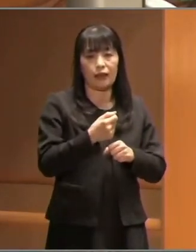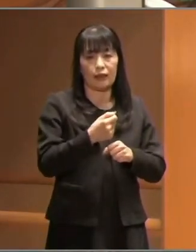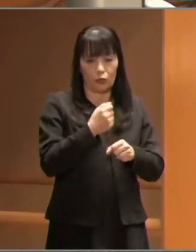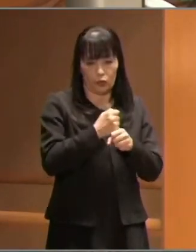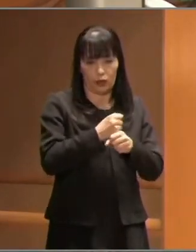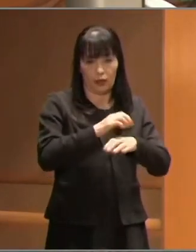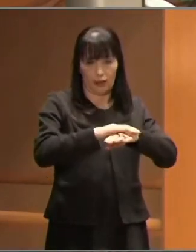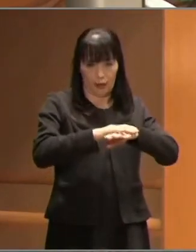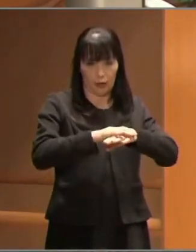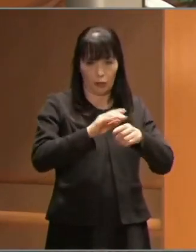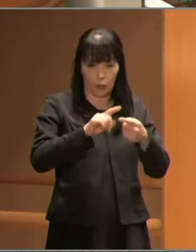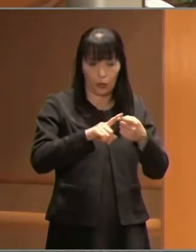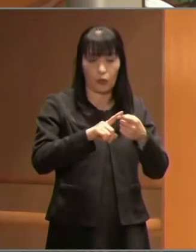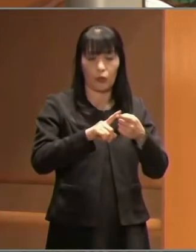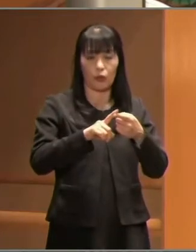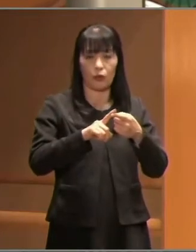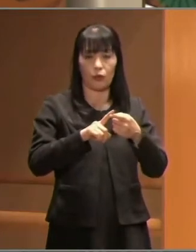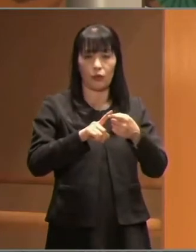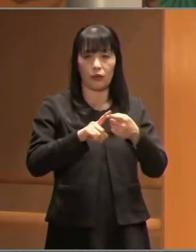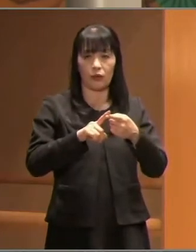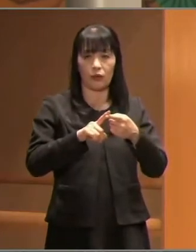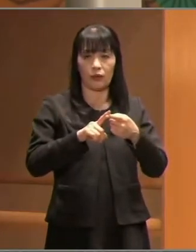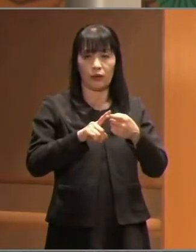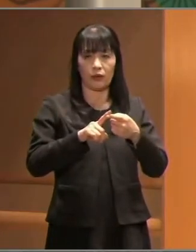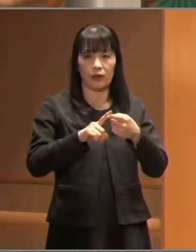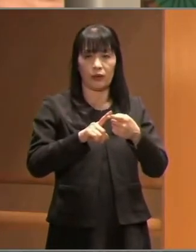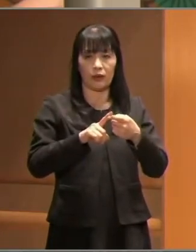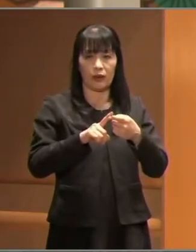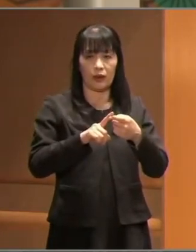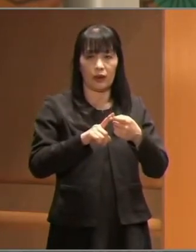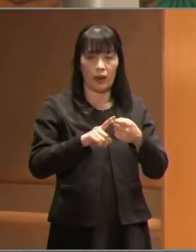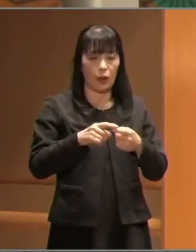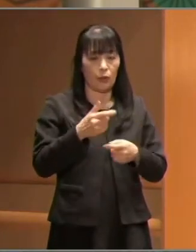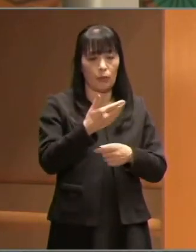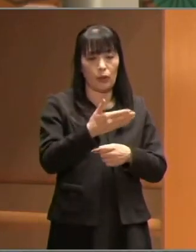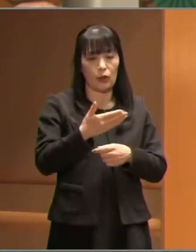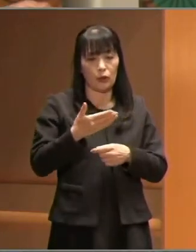method for paper making and